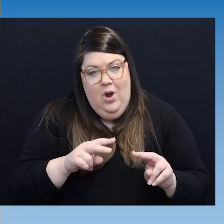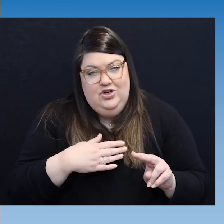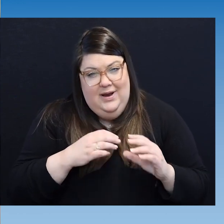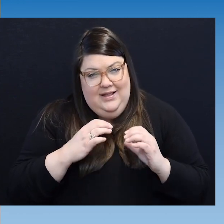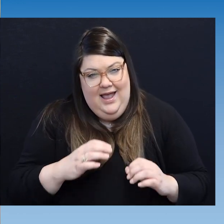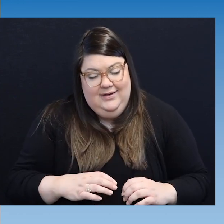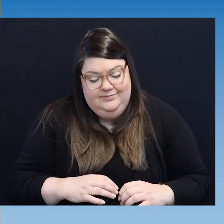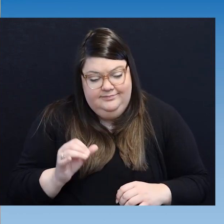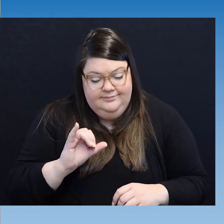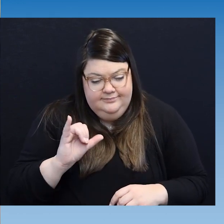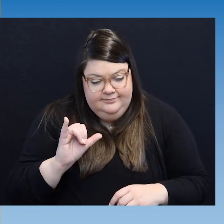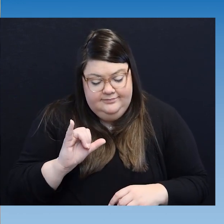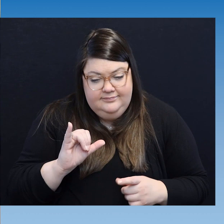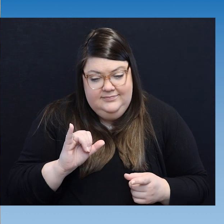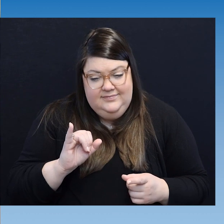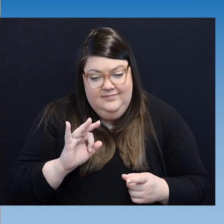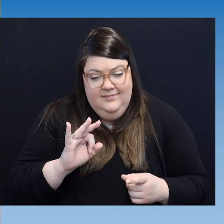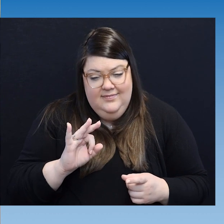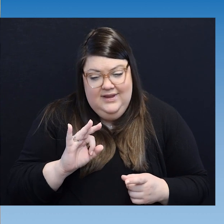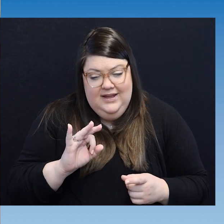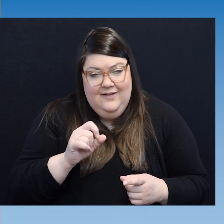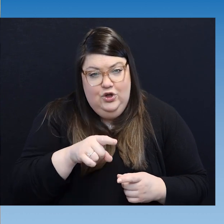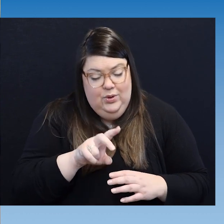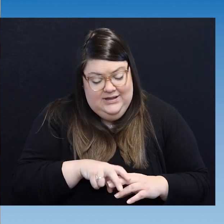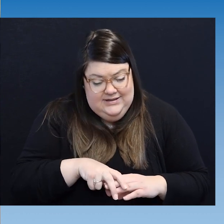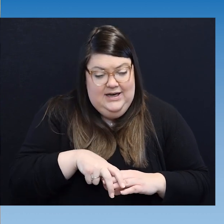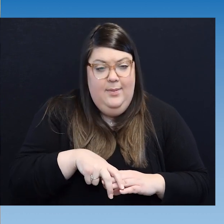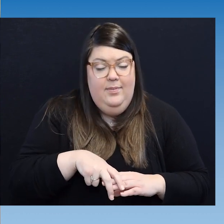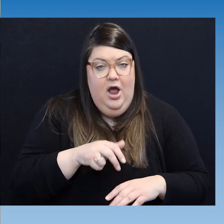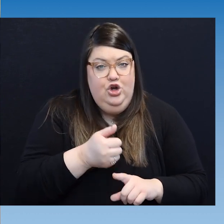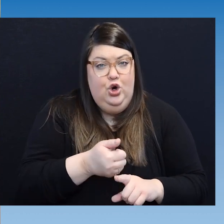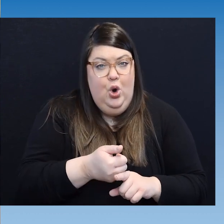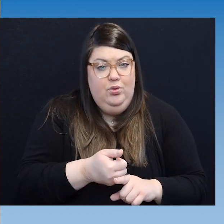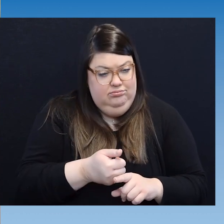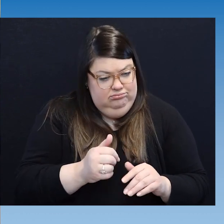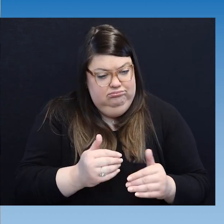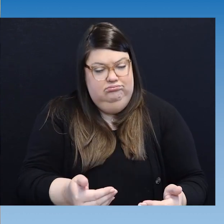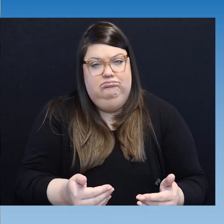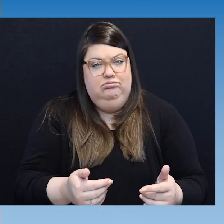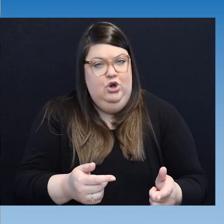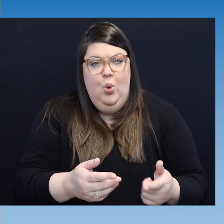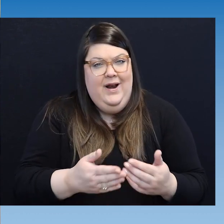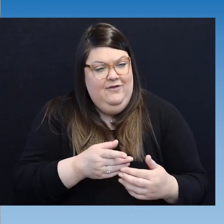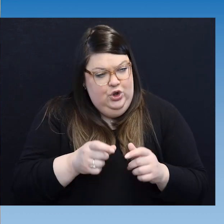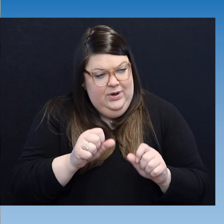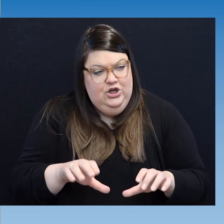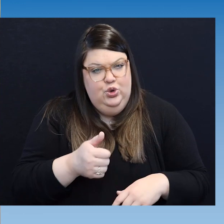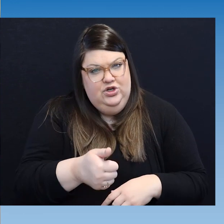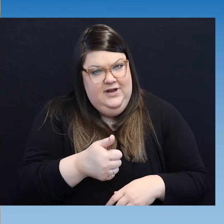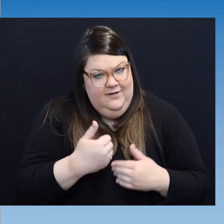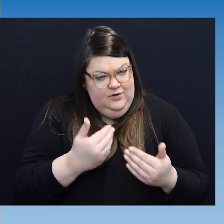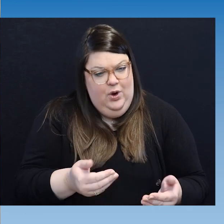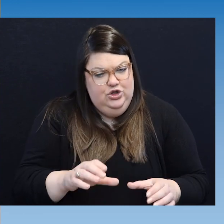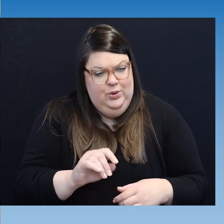clients sometimes, it's like, if you can sit up on your own, I'll let you sit up on your own. It's just like, whatever you can do, I want you to